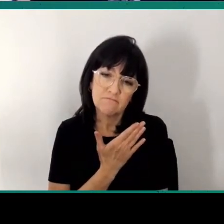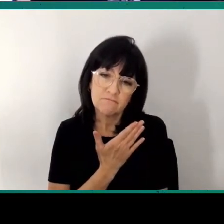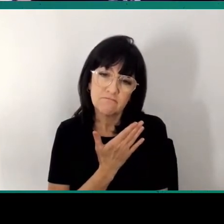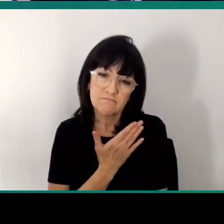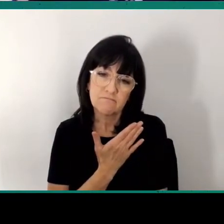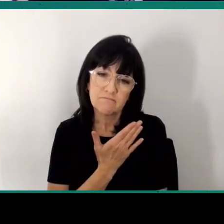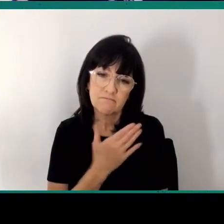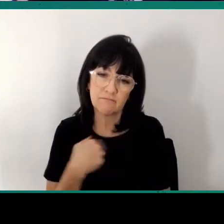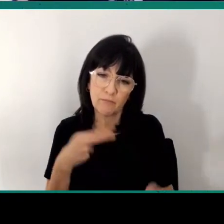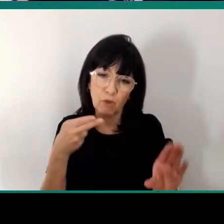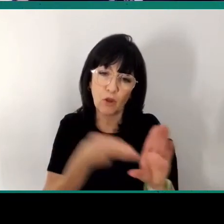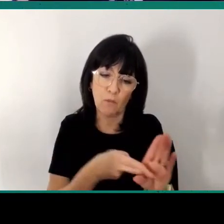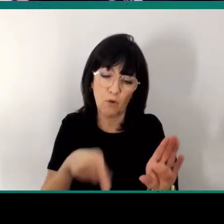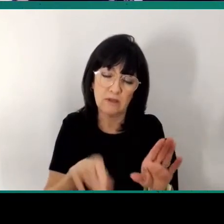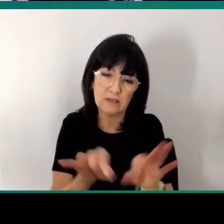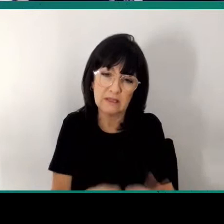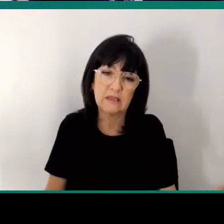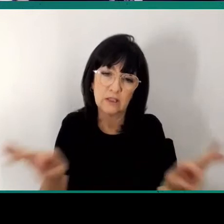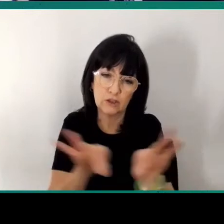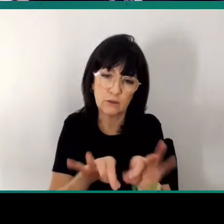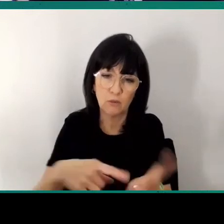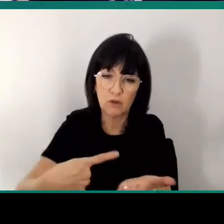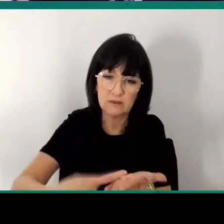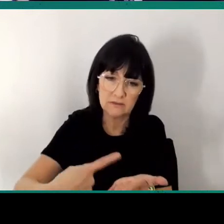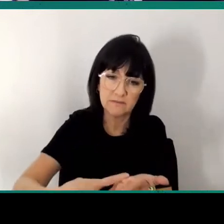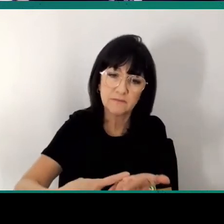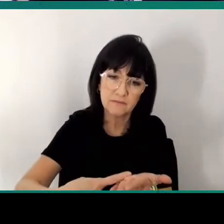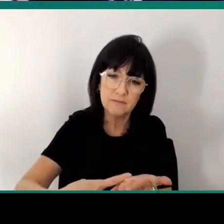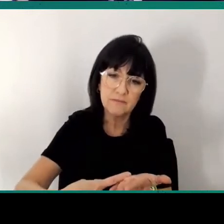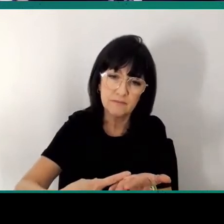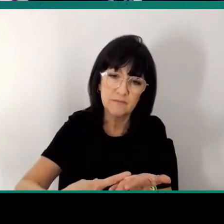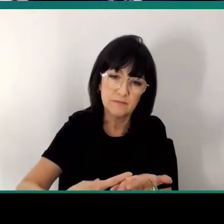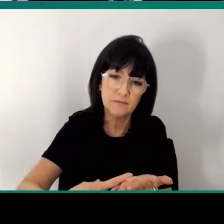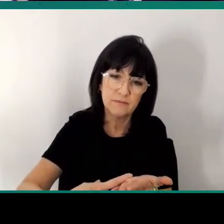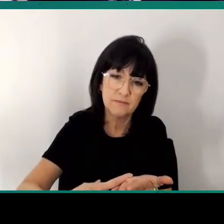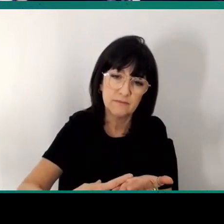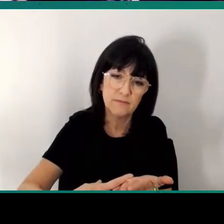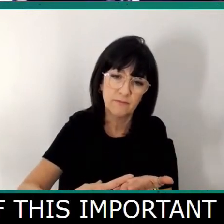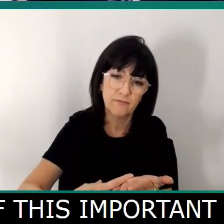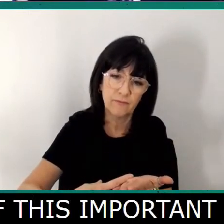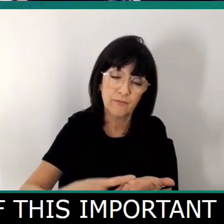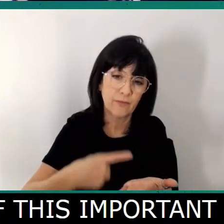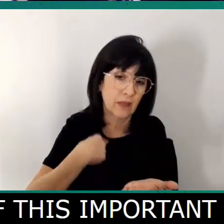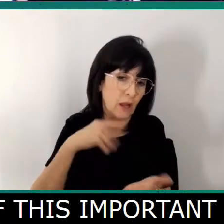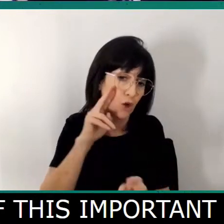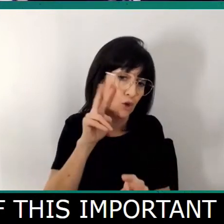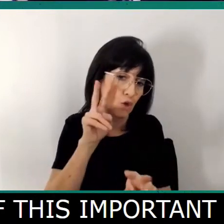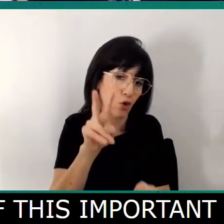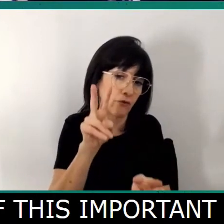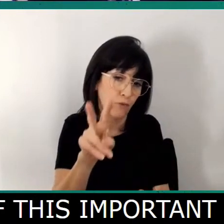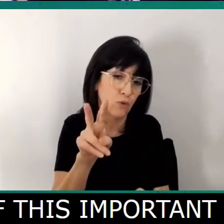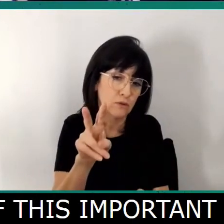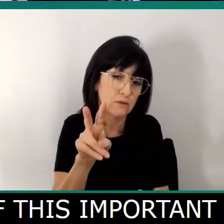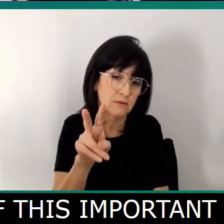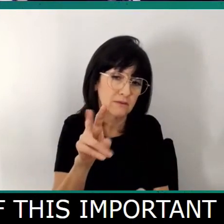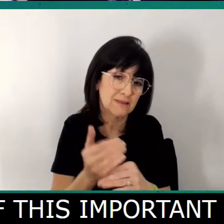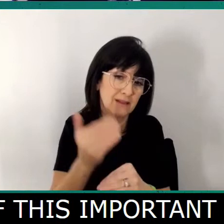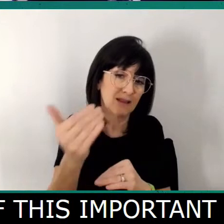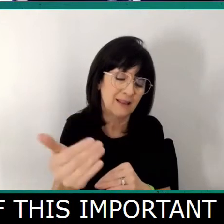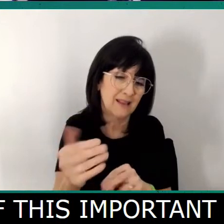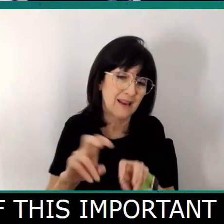being a part of this important discussion, and looking forward to the next